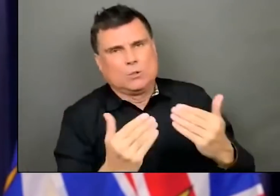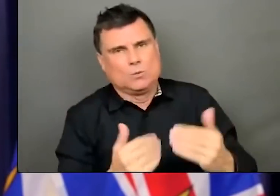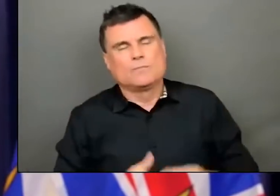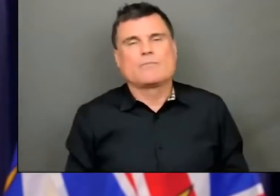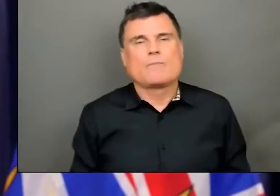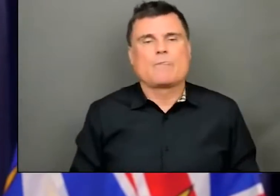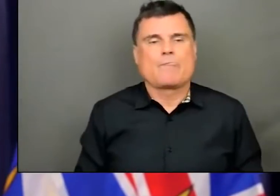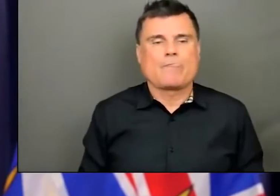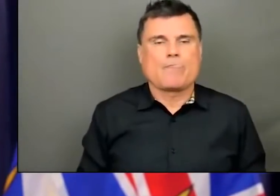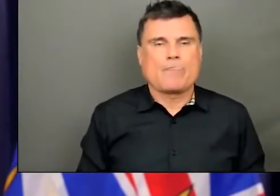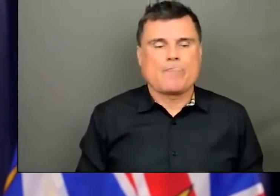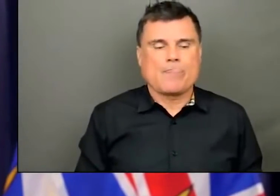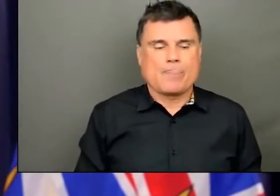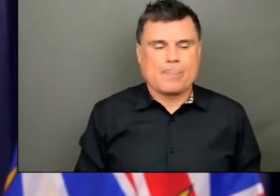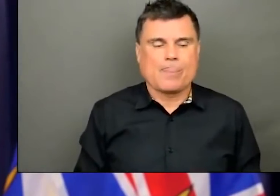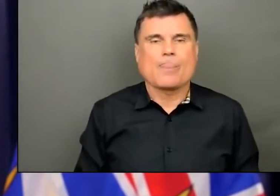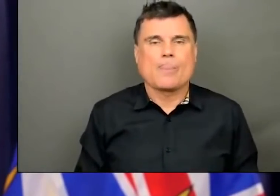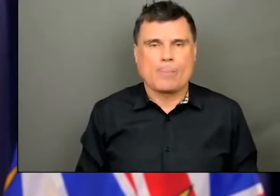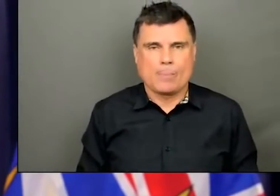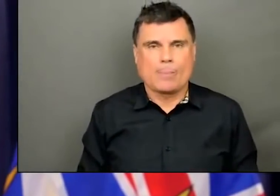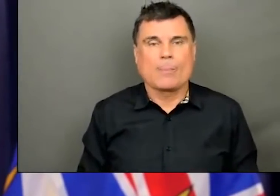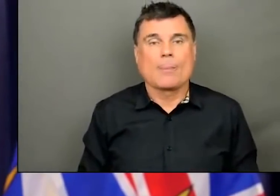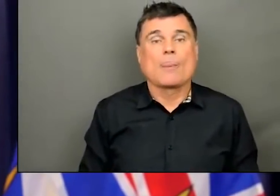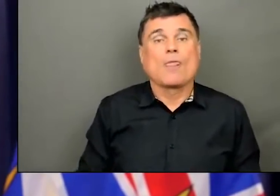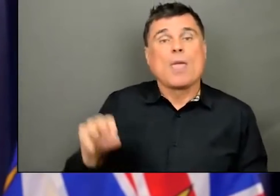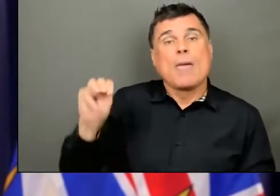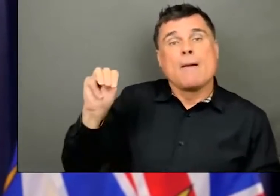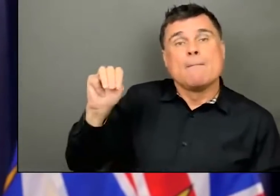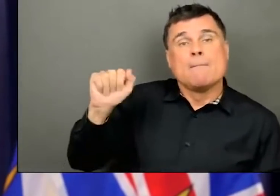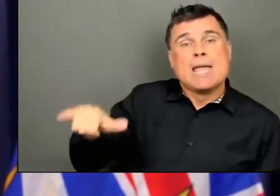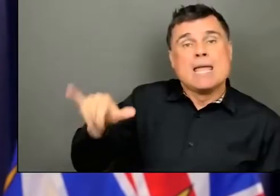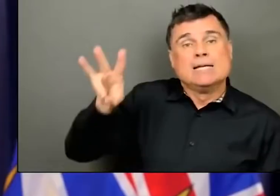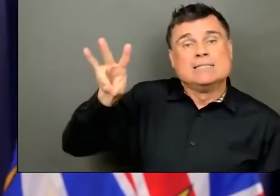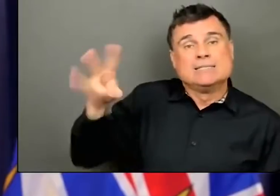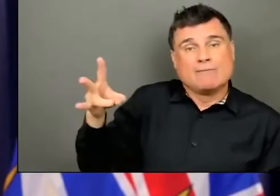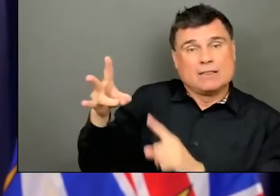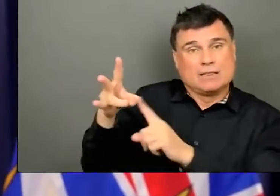our surgical renewal commitment to patients. Since then, through successive waves of